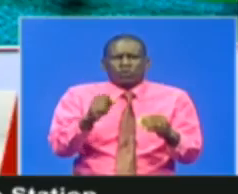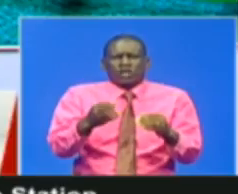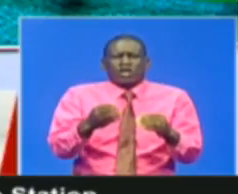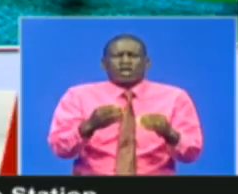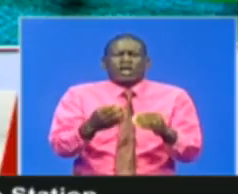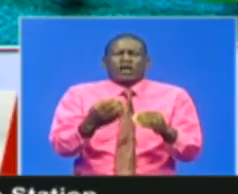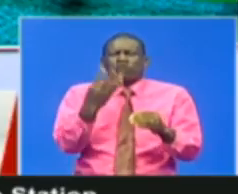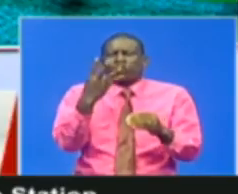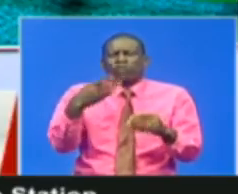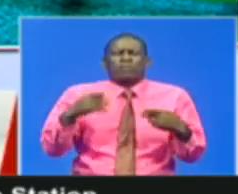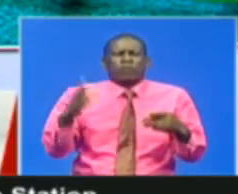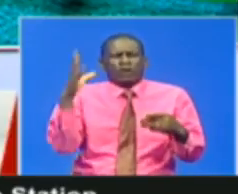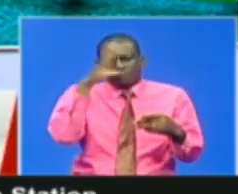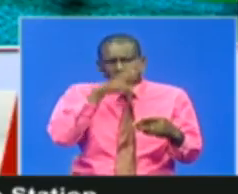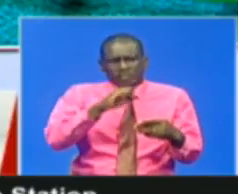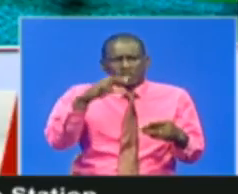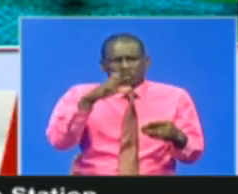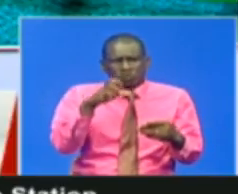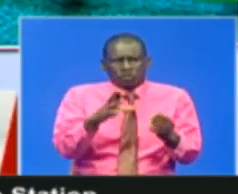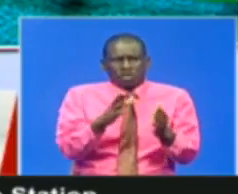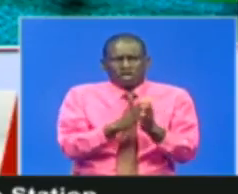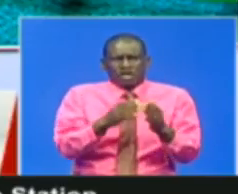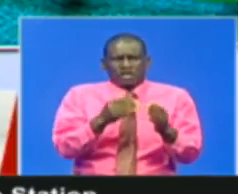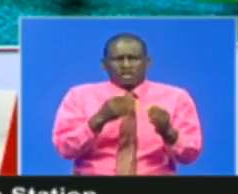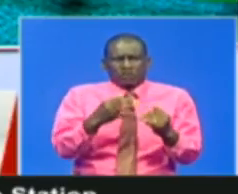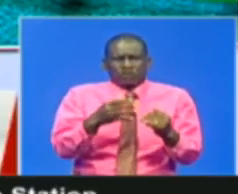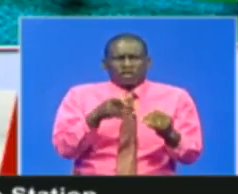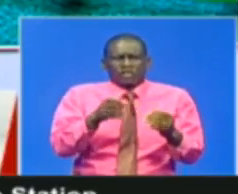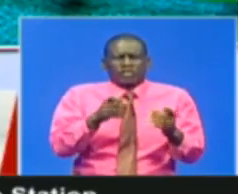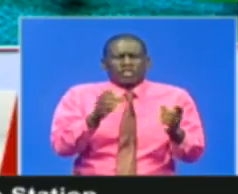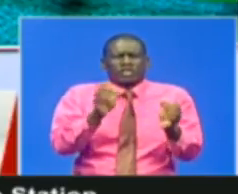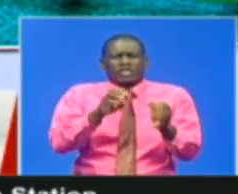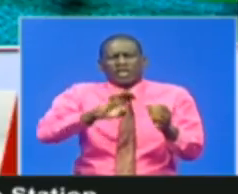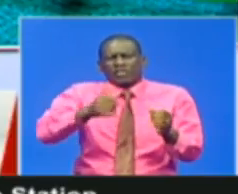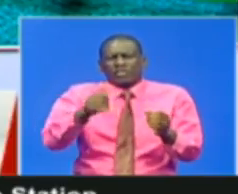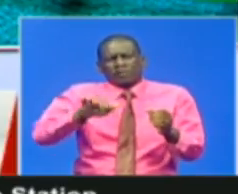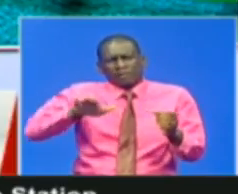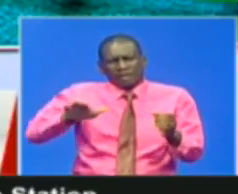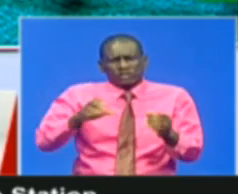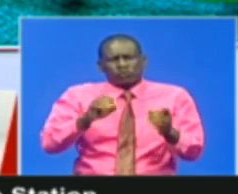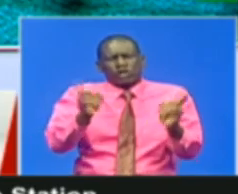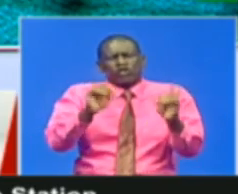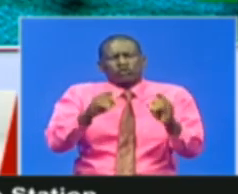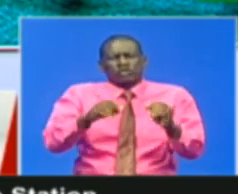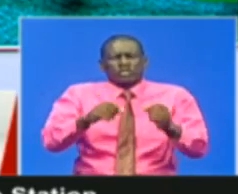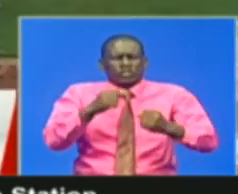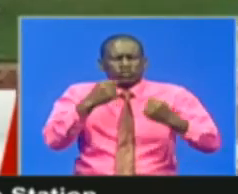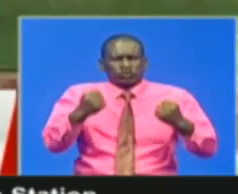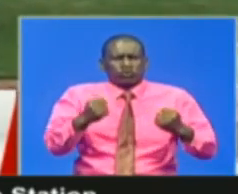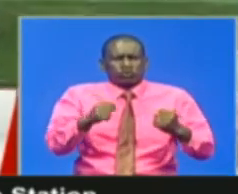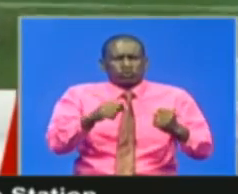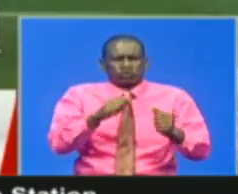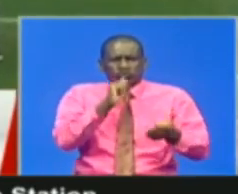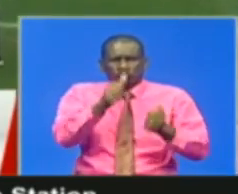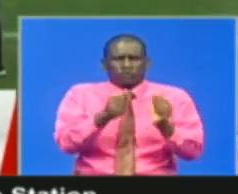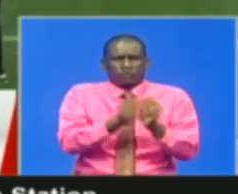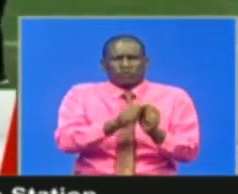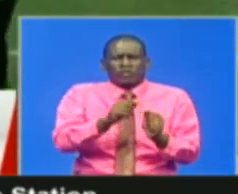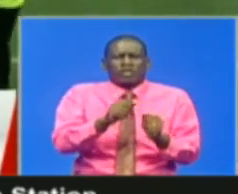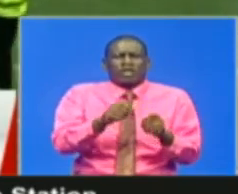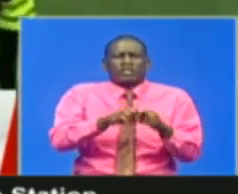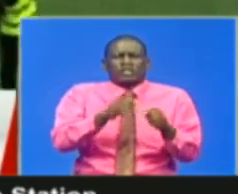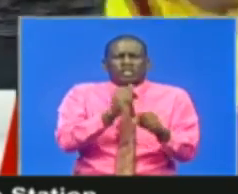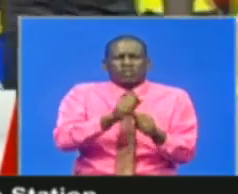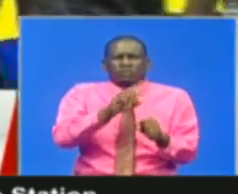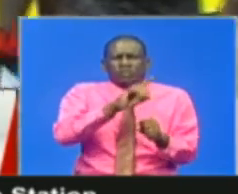dependable players, and Hassan Oktoy's charges could not play at the level that saw them beat Zamalek 10 days ago. Gor Mahia came